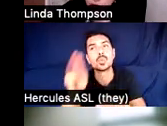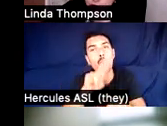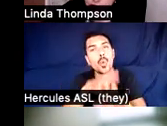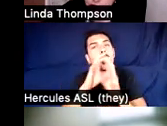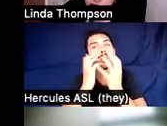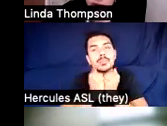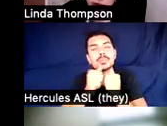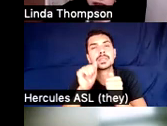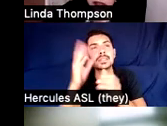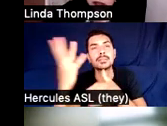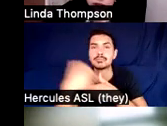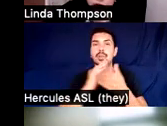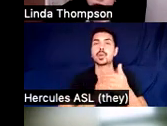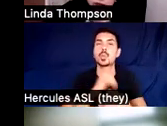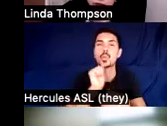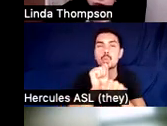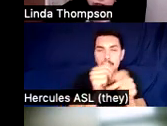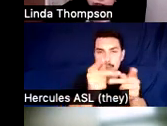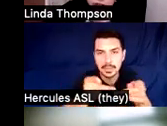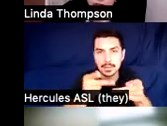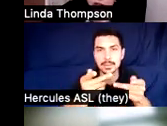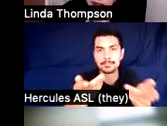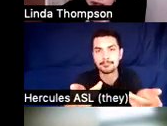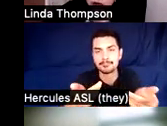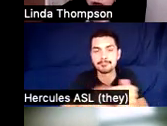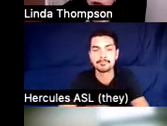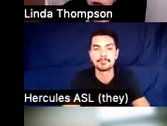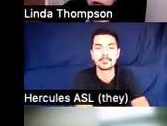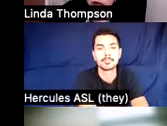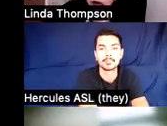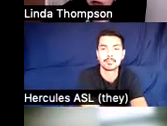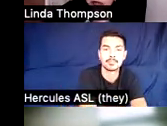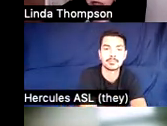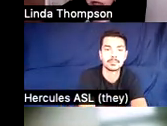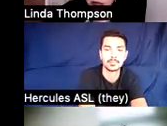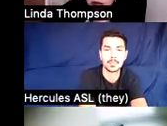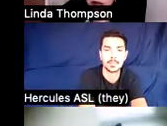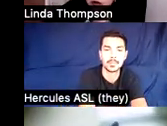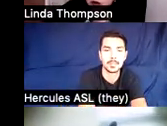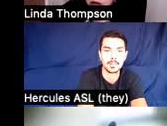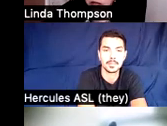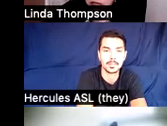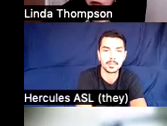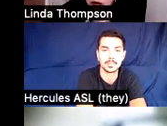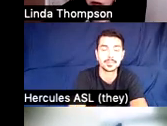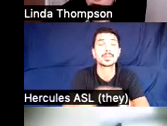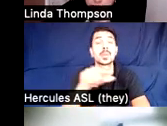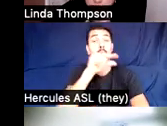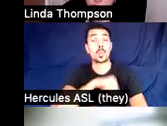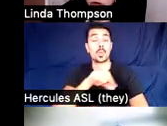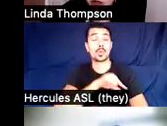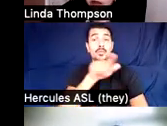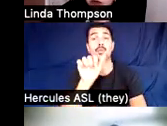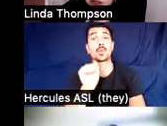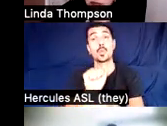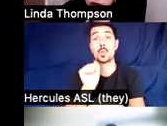our workplace. So also there can be the quality of